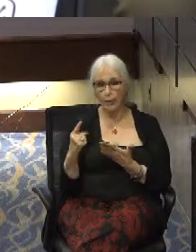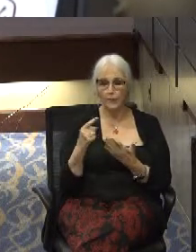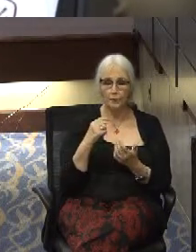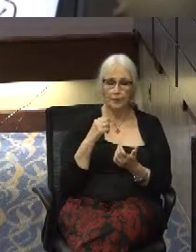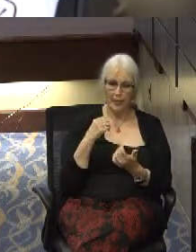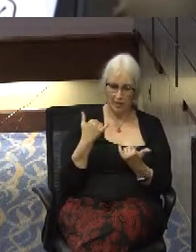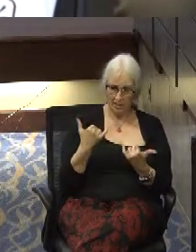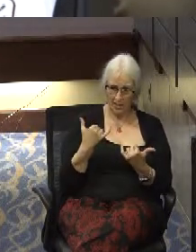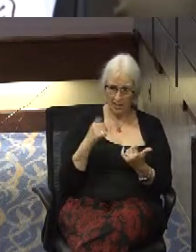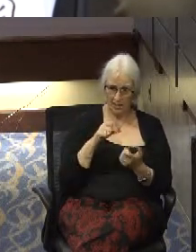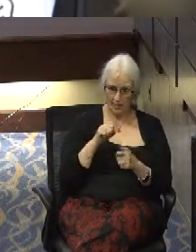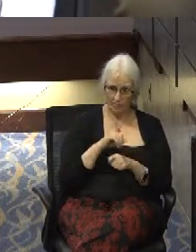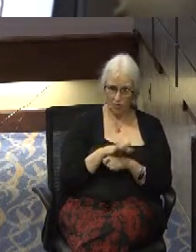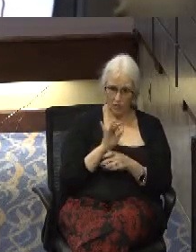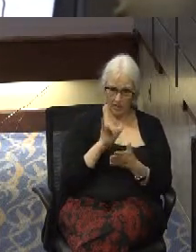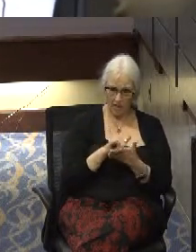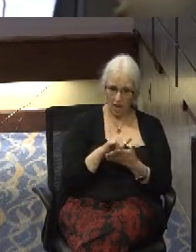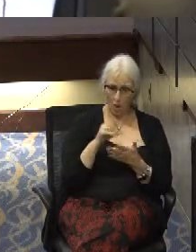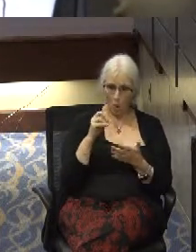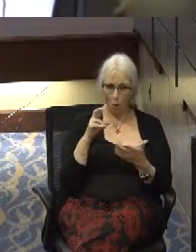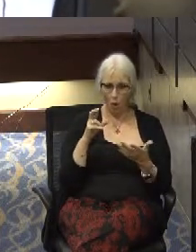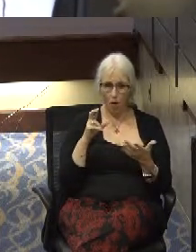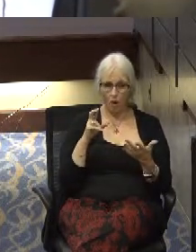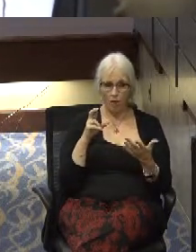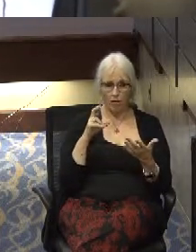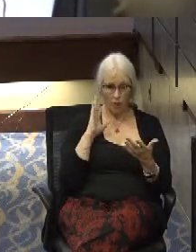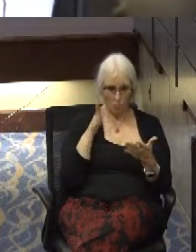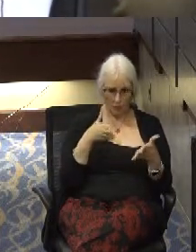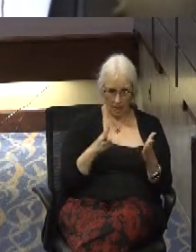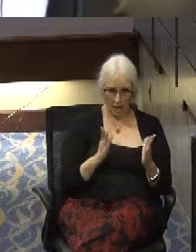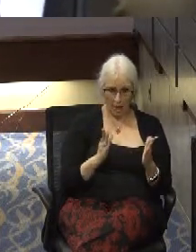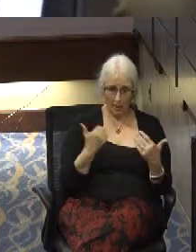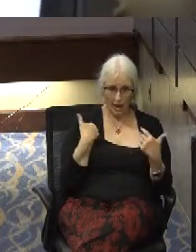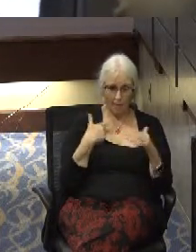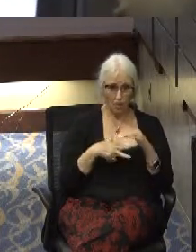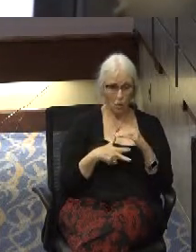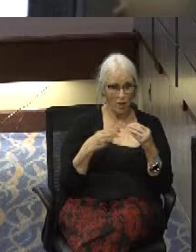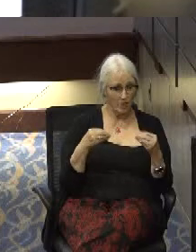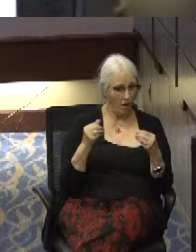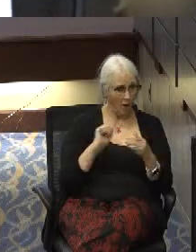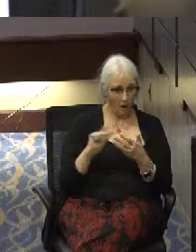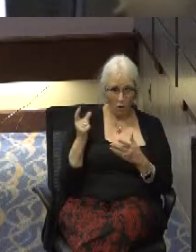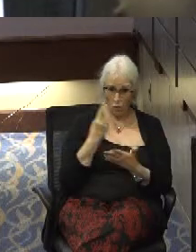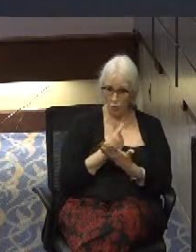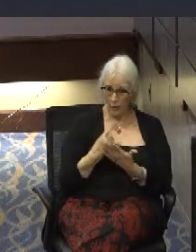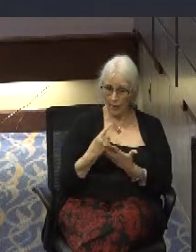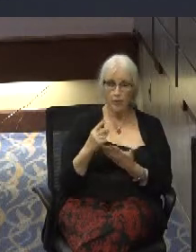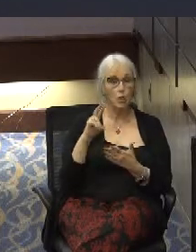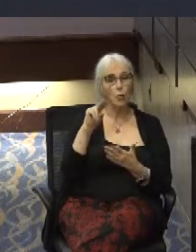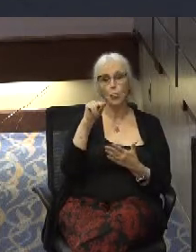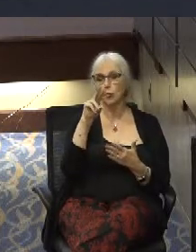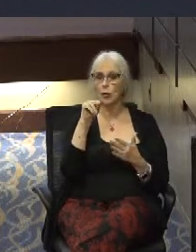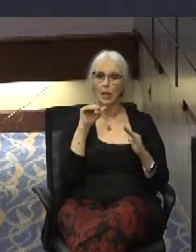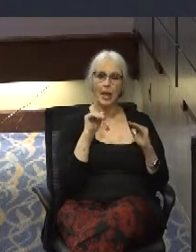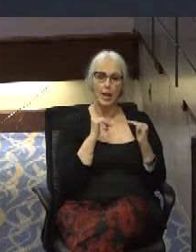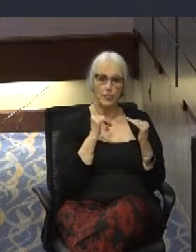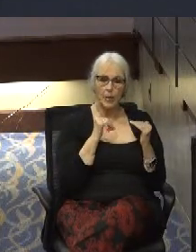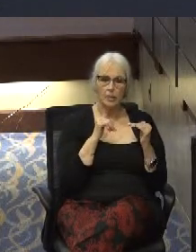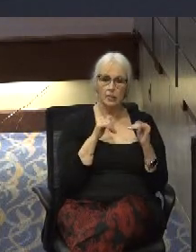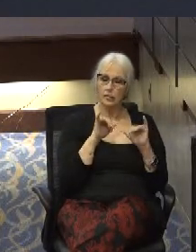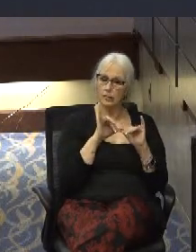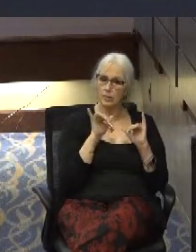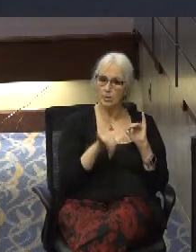this impact that, or will they be allowed to have a garage sale every day of the week? No, ma'am. So the week? limitations will